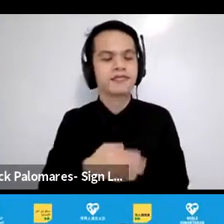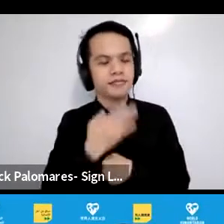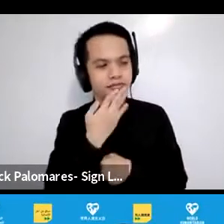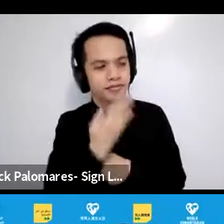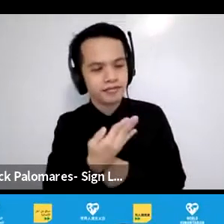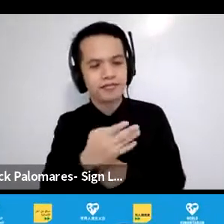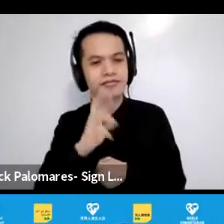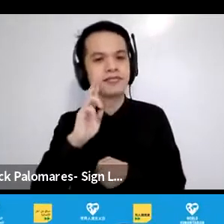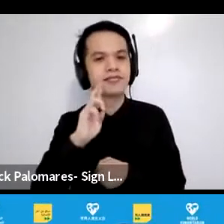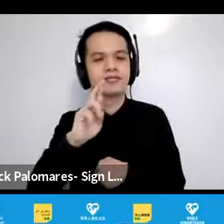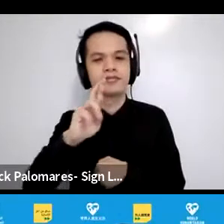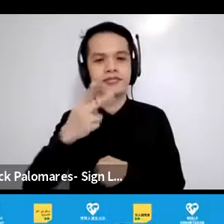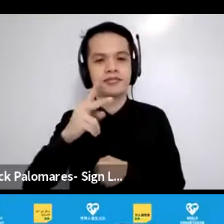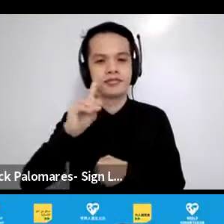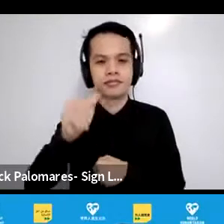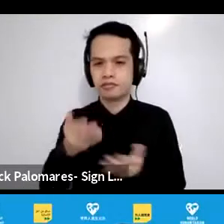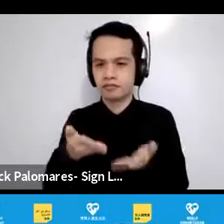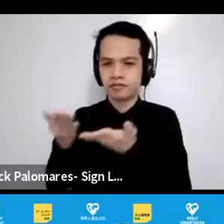Rhoda. Now, Mitzi.